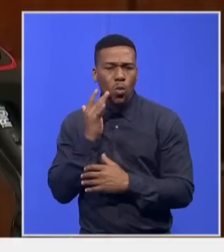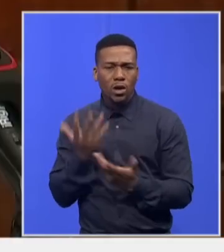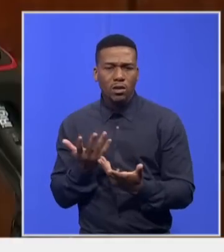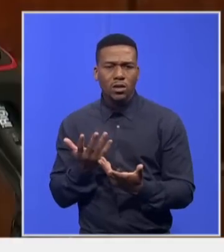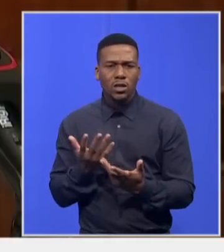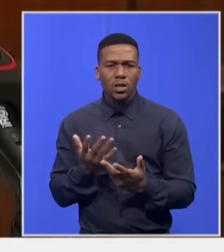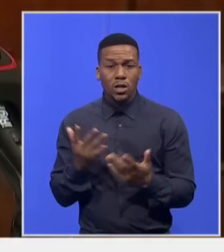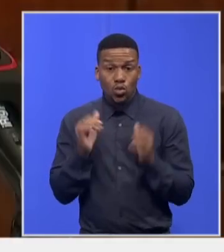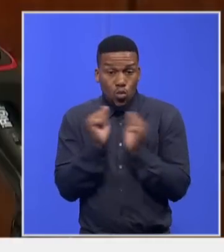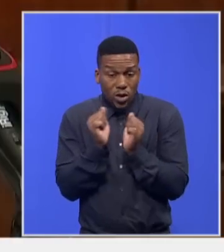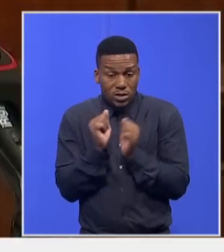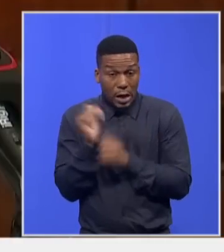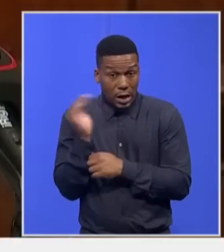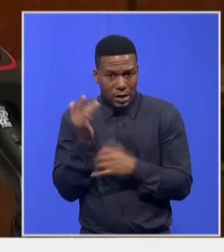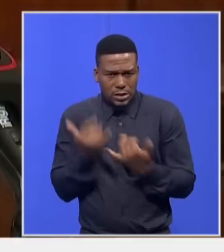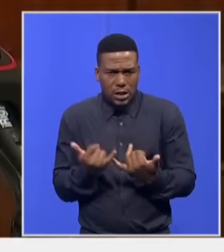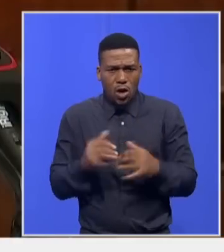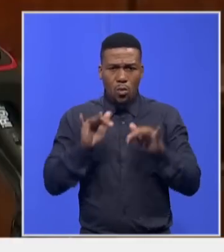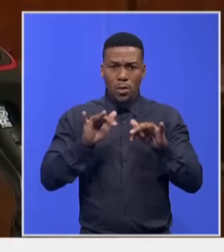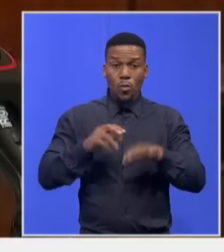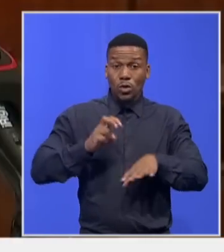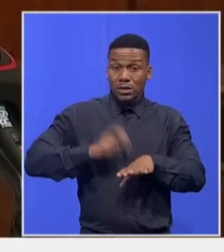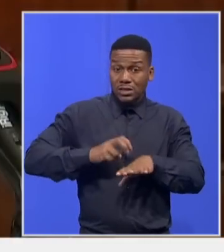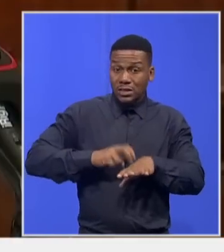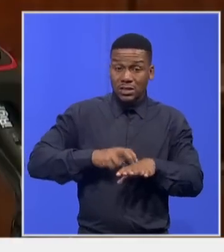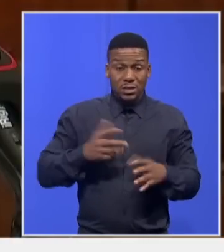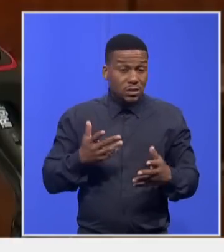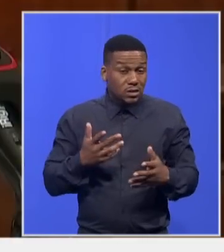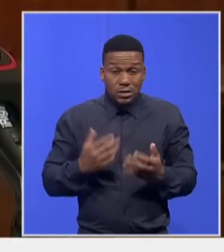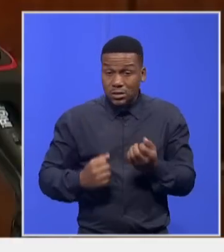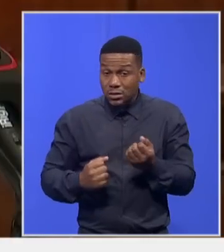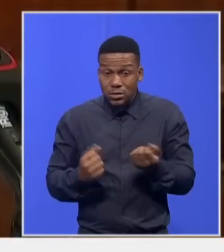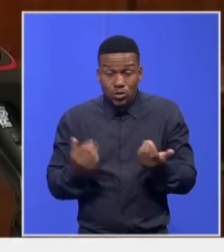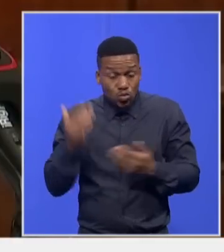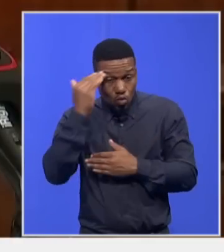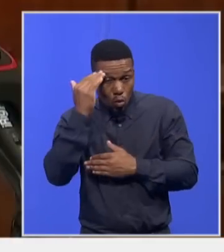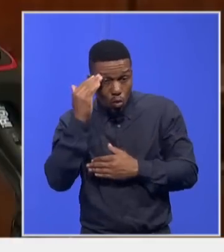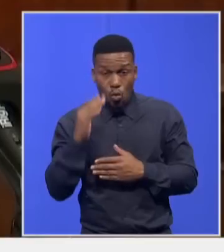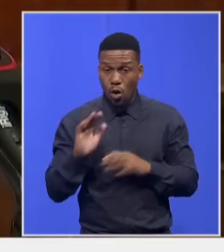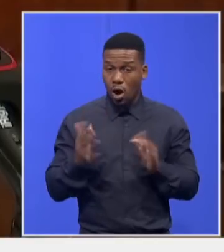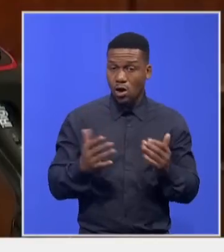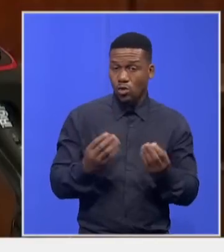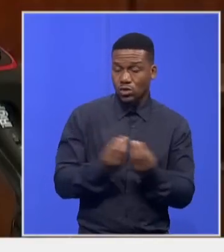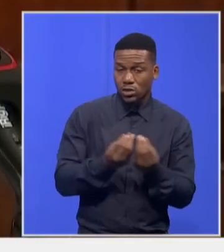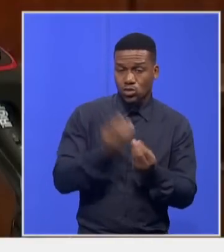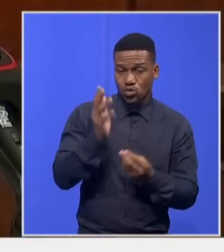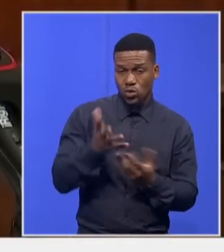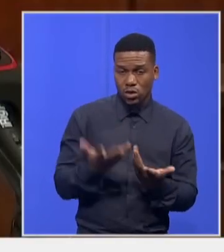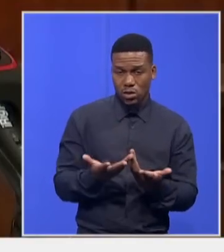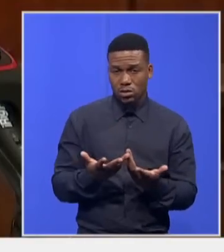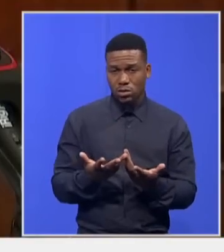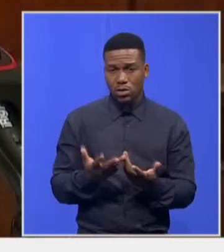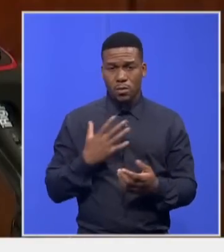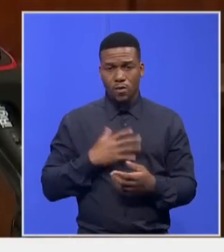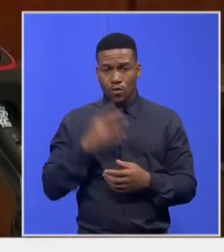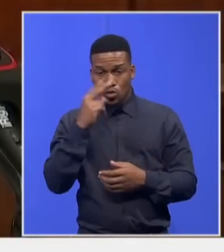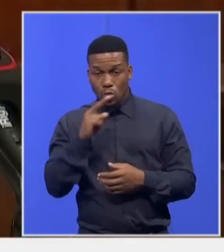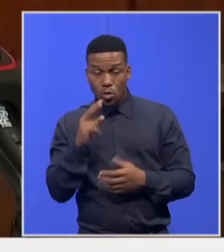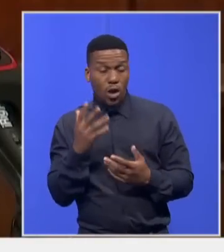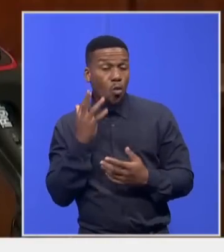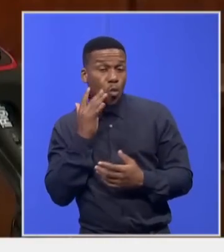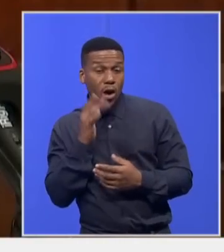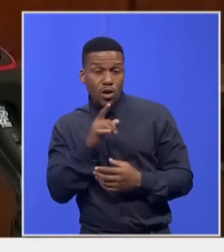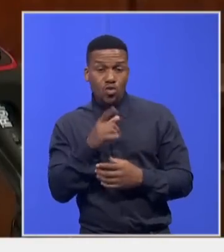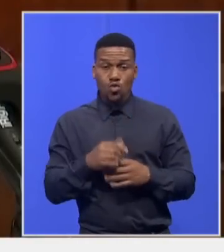winter, and people are in need of some sort of a reprieve here. Are we expecting to see you, promptly approaching cabinet here?